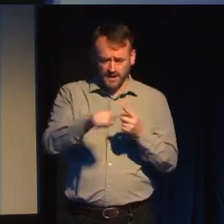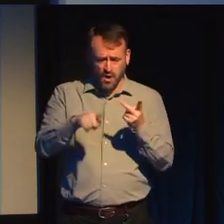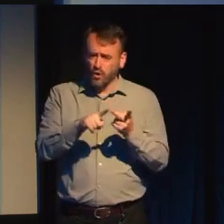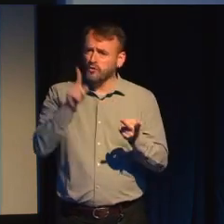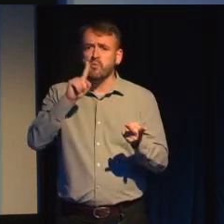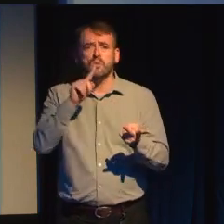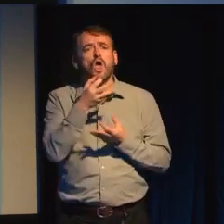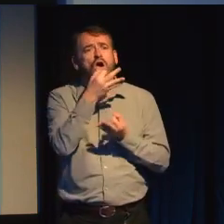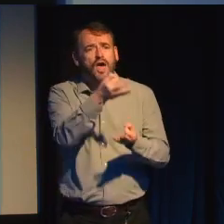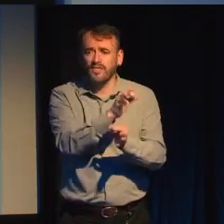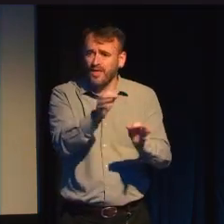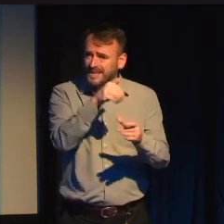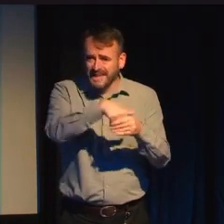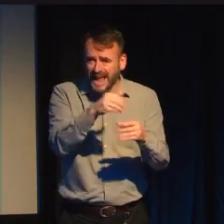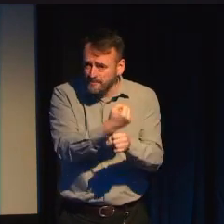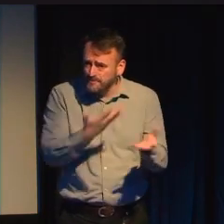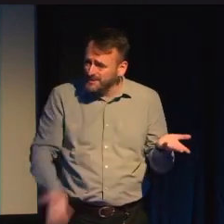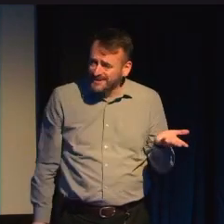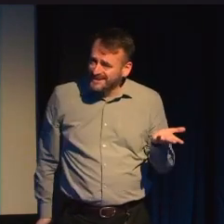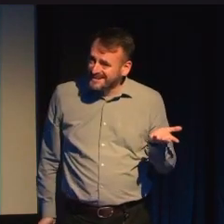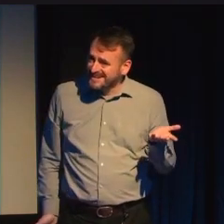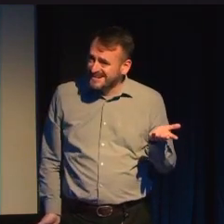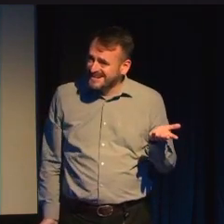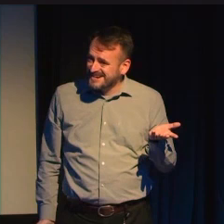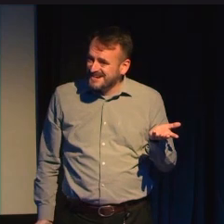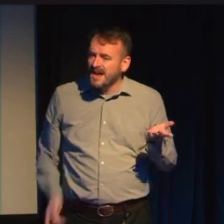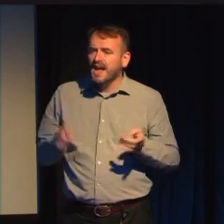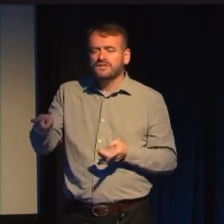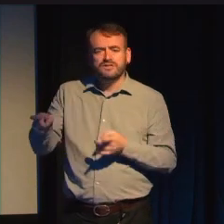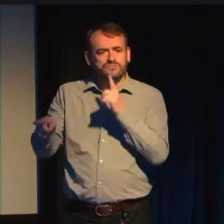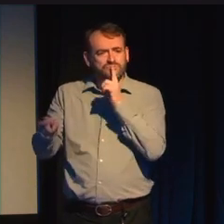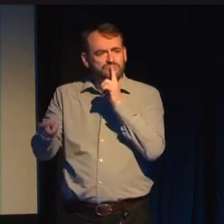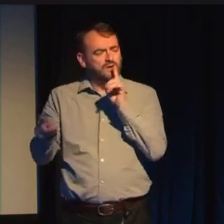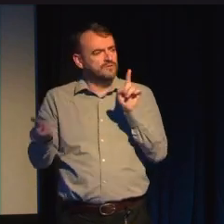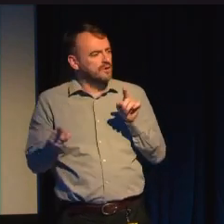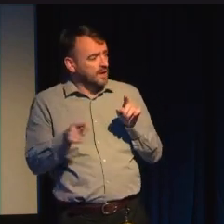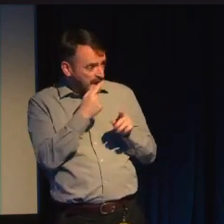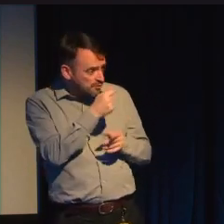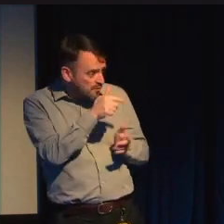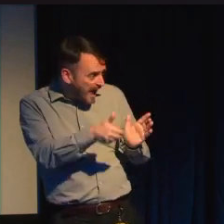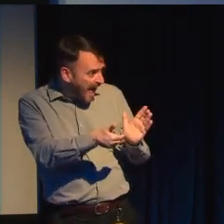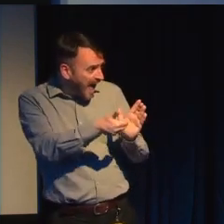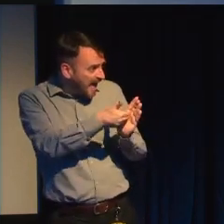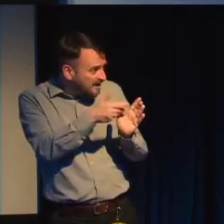is true. And there was a silence, and she said, "Could you put one in?"